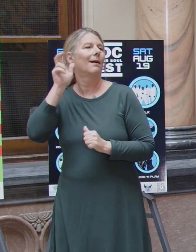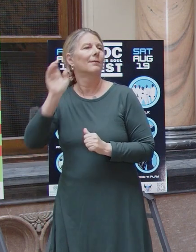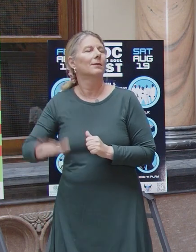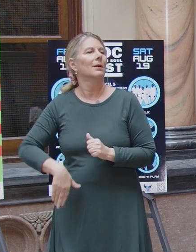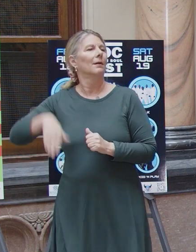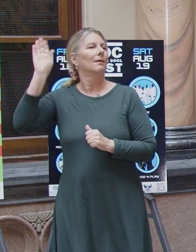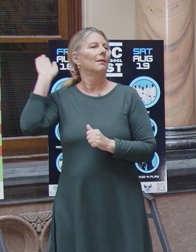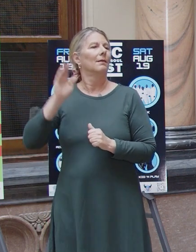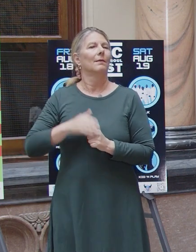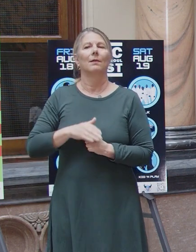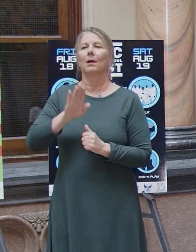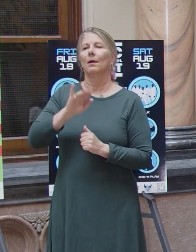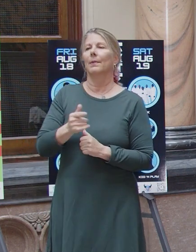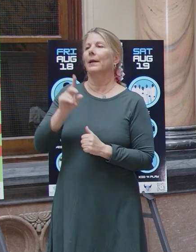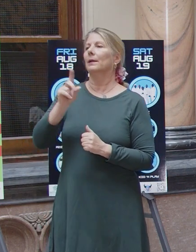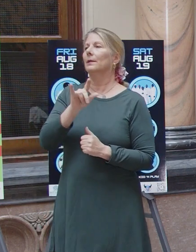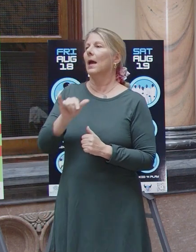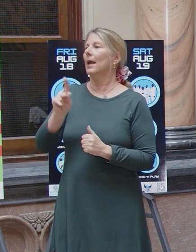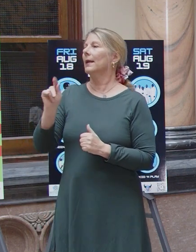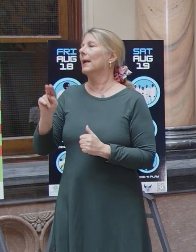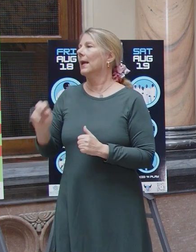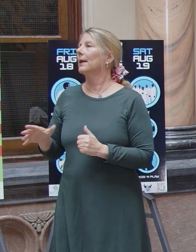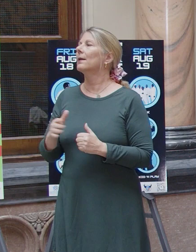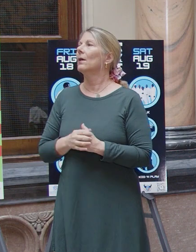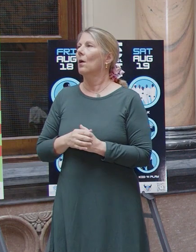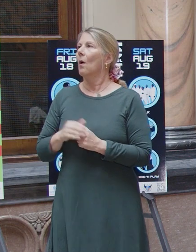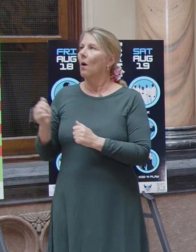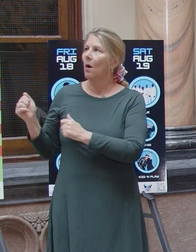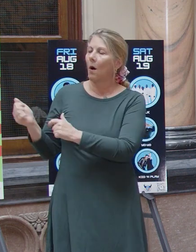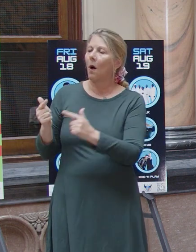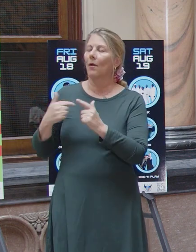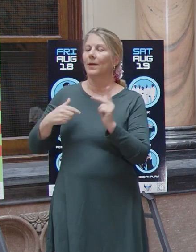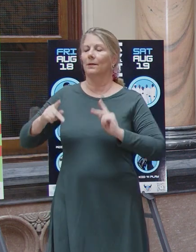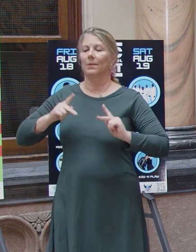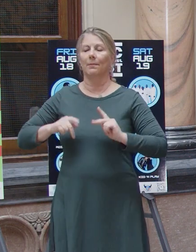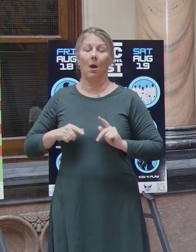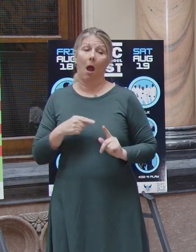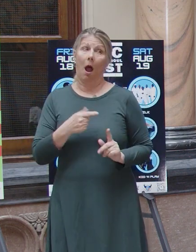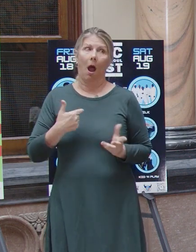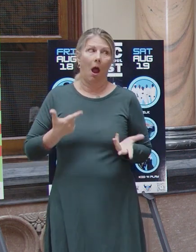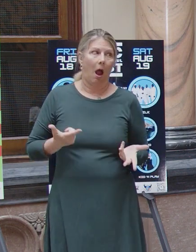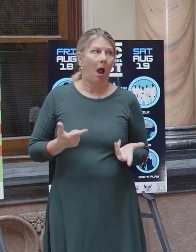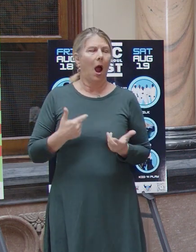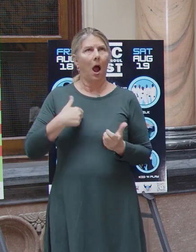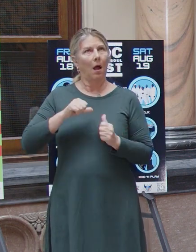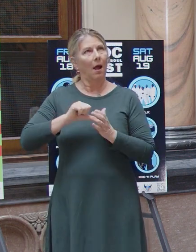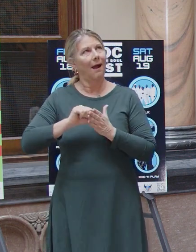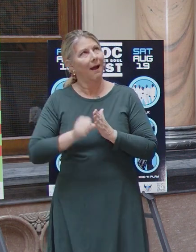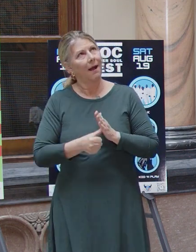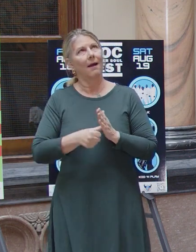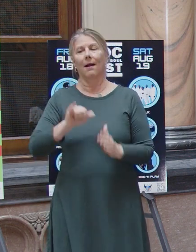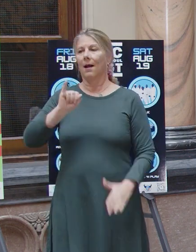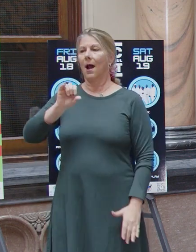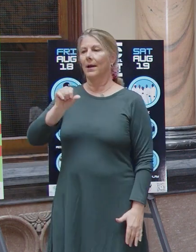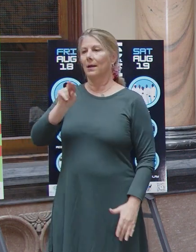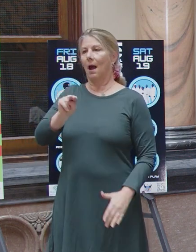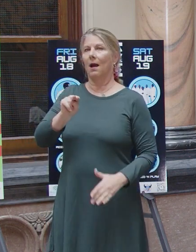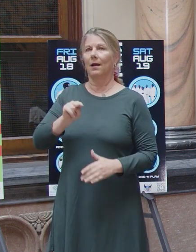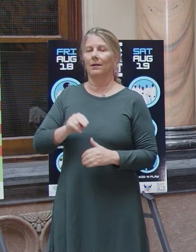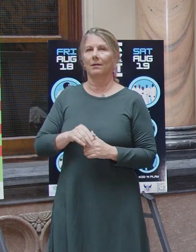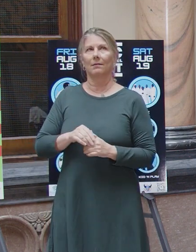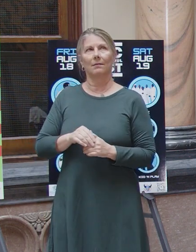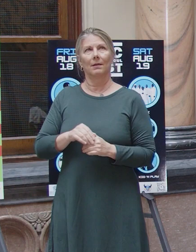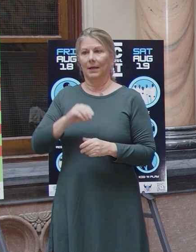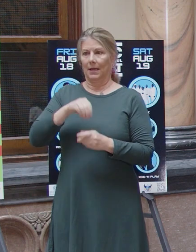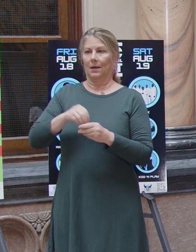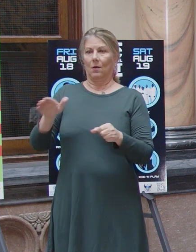Kane. All of these folks are, some of them are icons. Big Daddy Kane is an icon in the